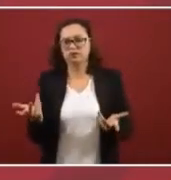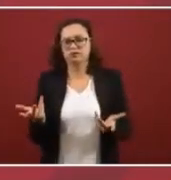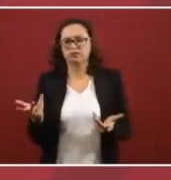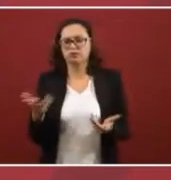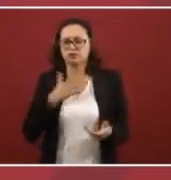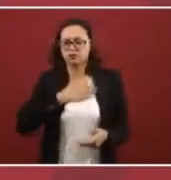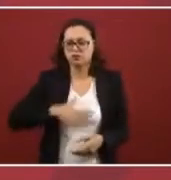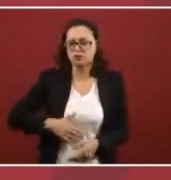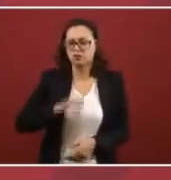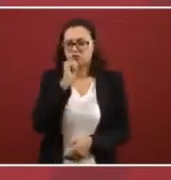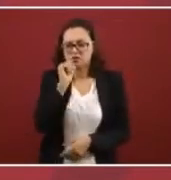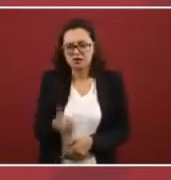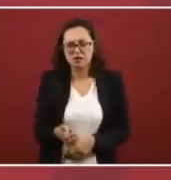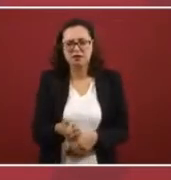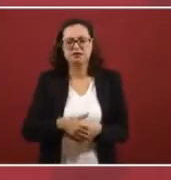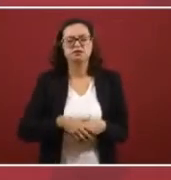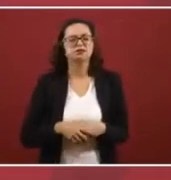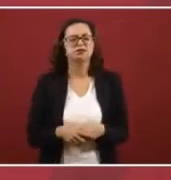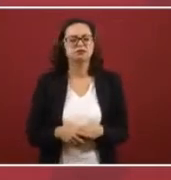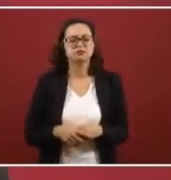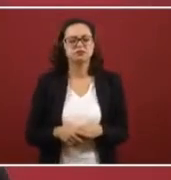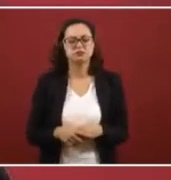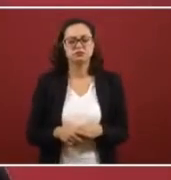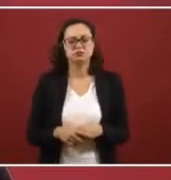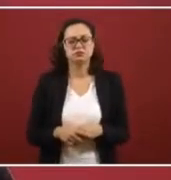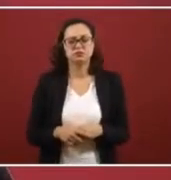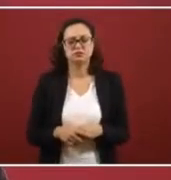or they were victims of an injustice.